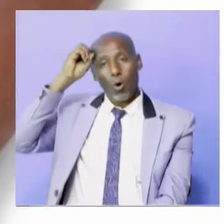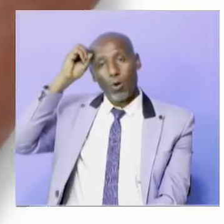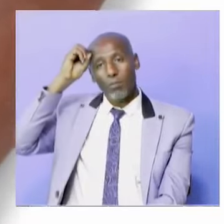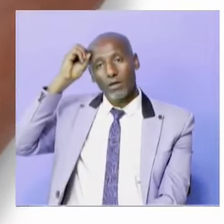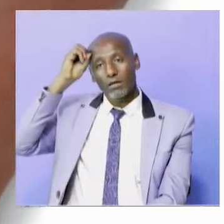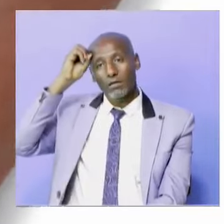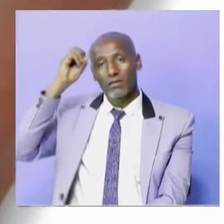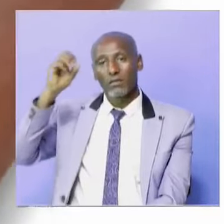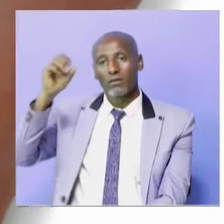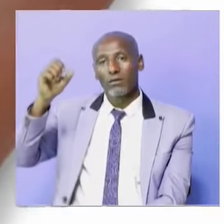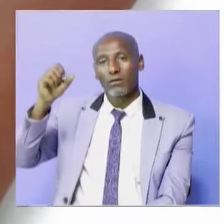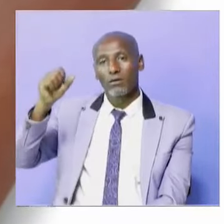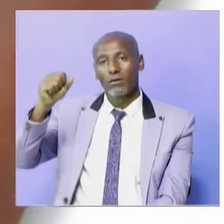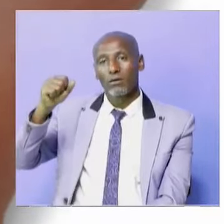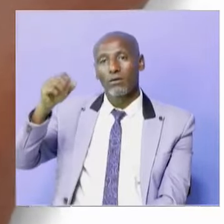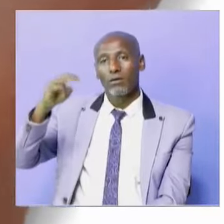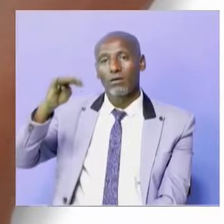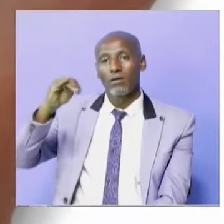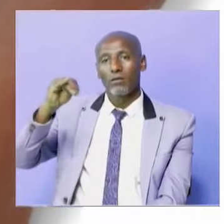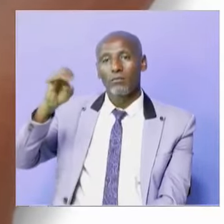Omar.